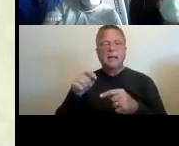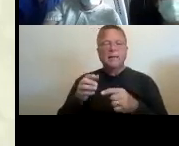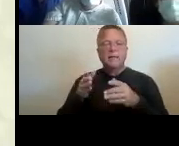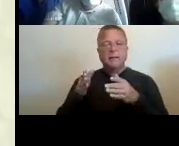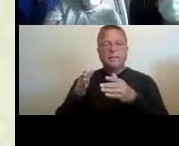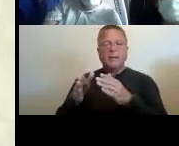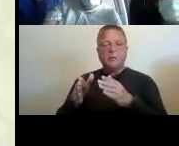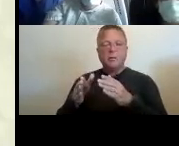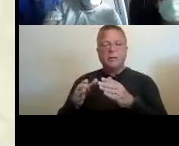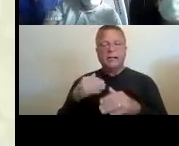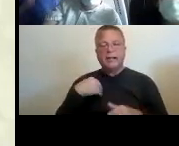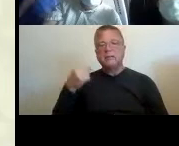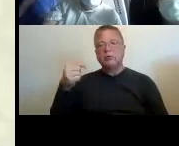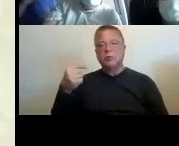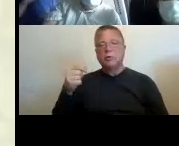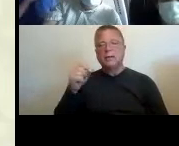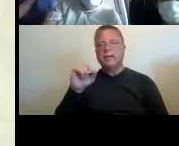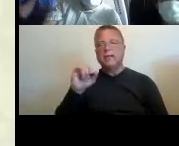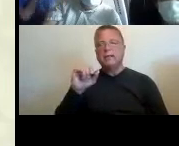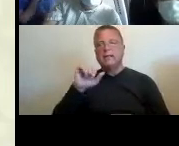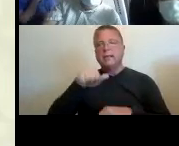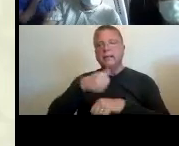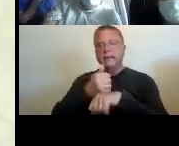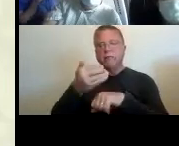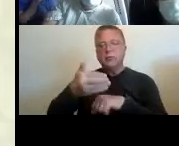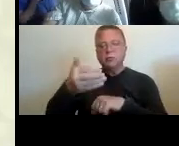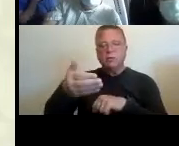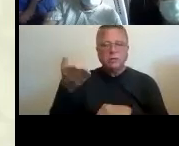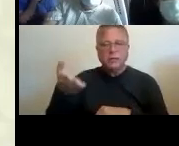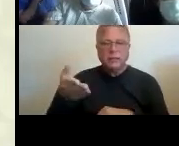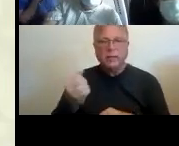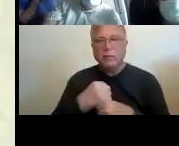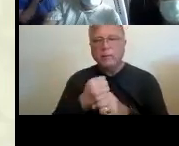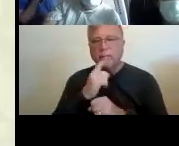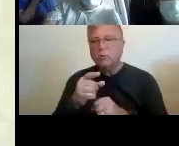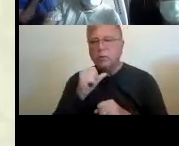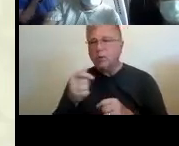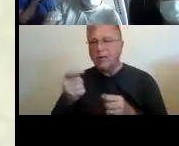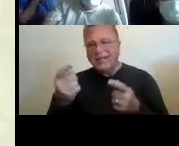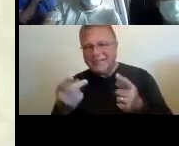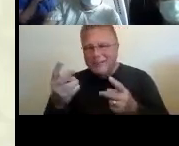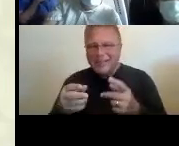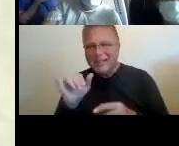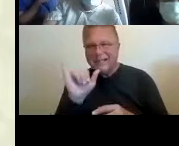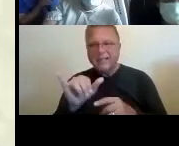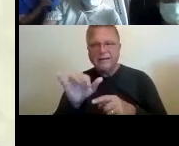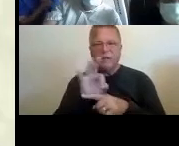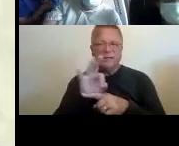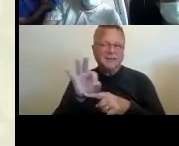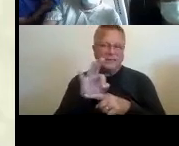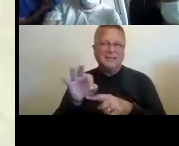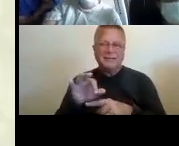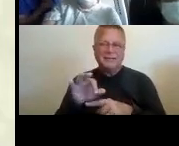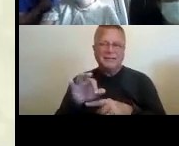there's green infrastructure there. Really want to make sure that there's no compromise to the functionality of